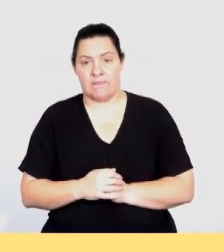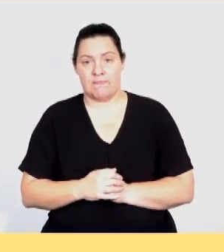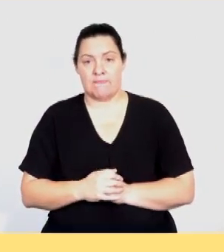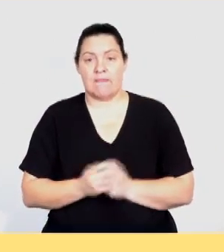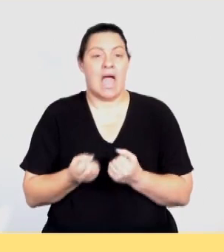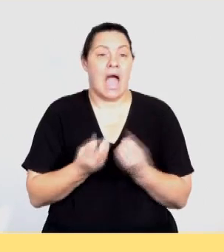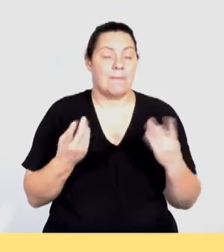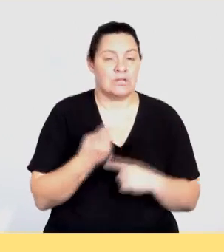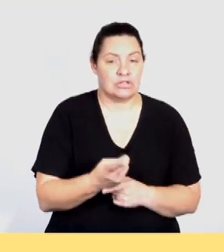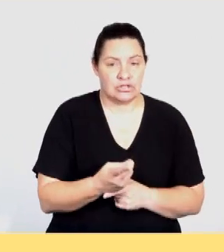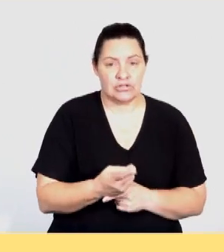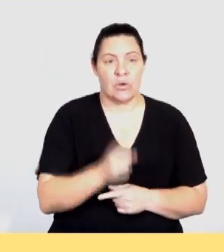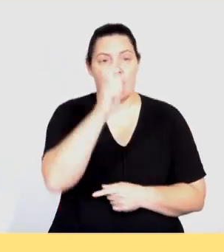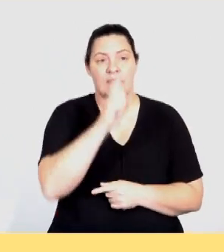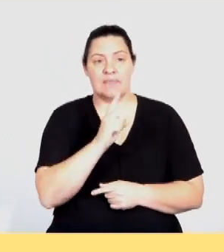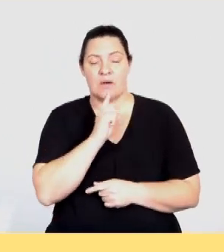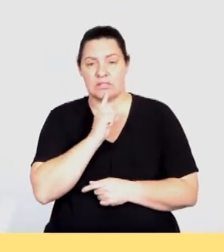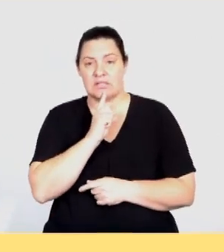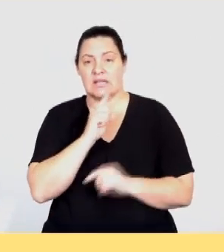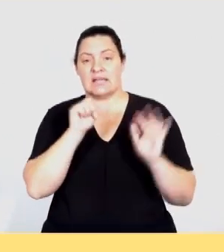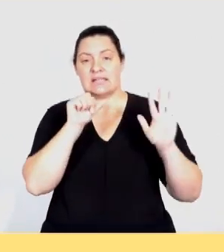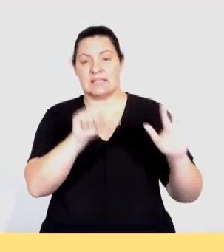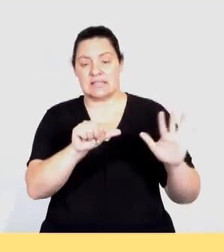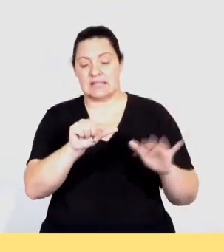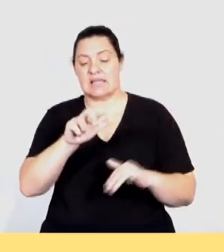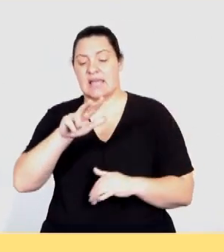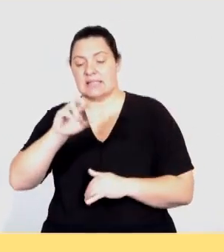404. Invoice number 404. How much is that?